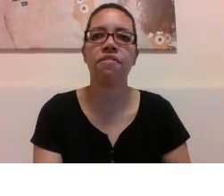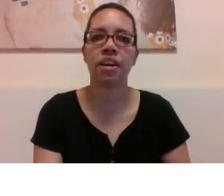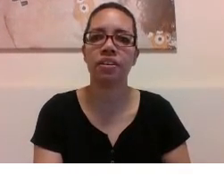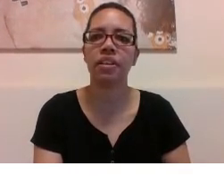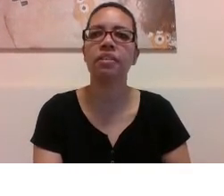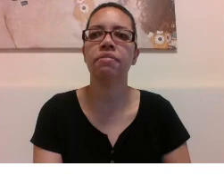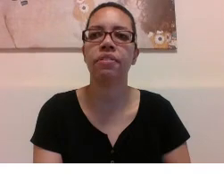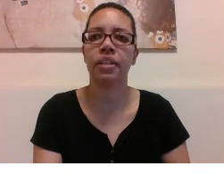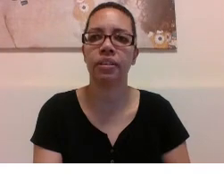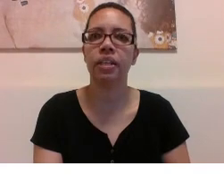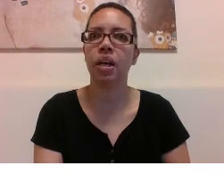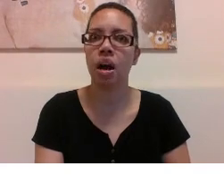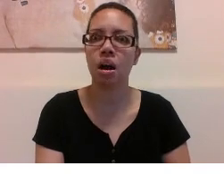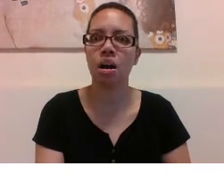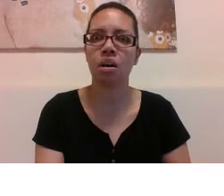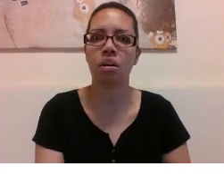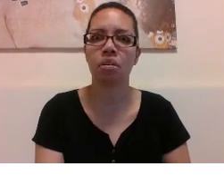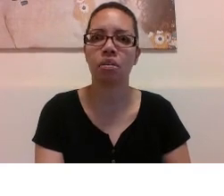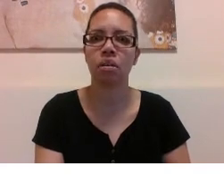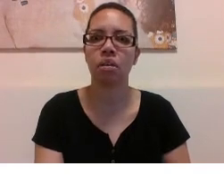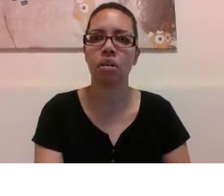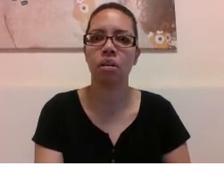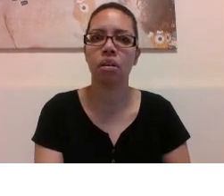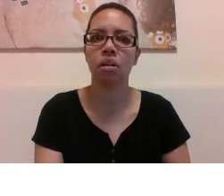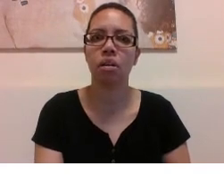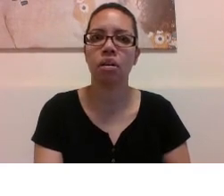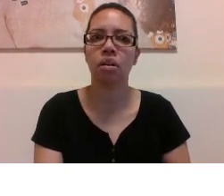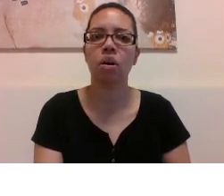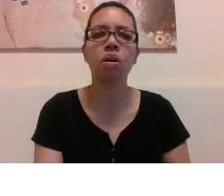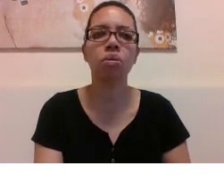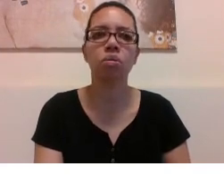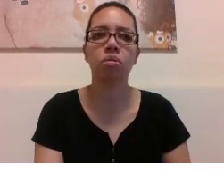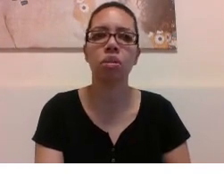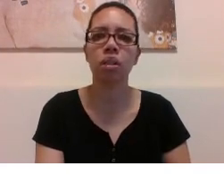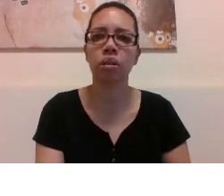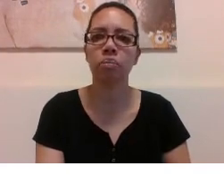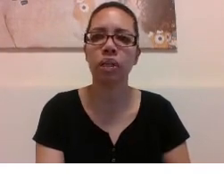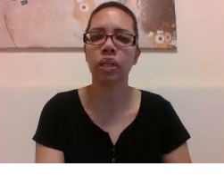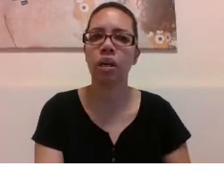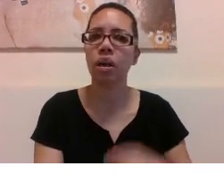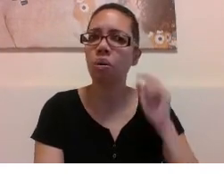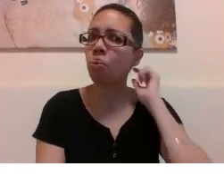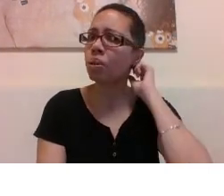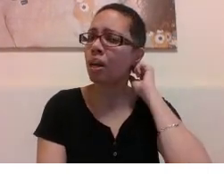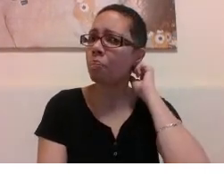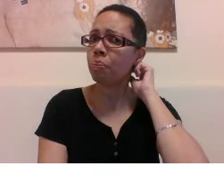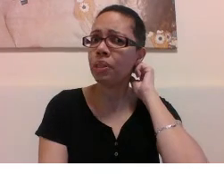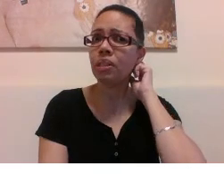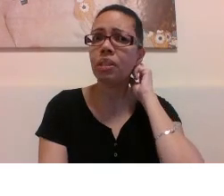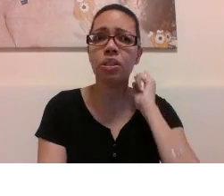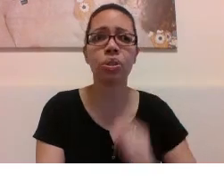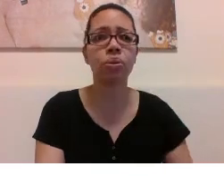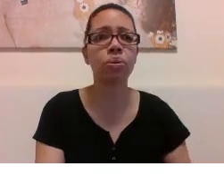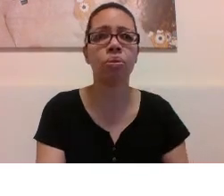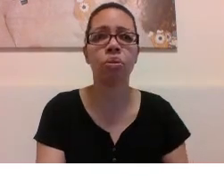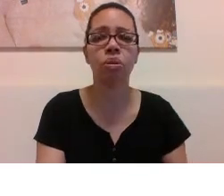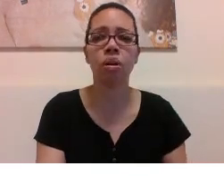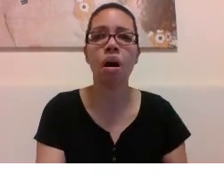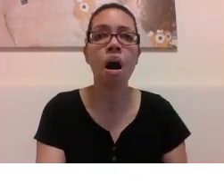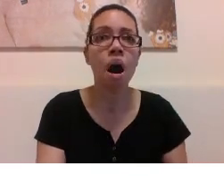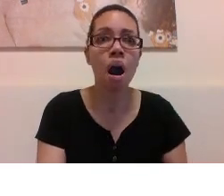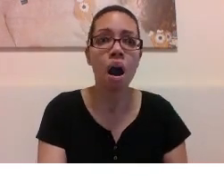working very, very hard. Oh, dear me, what happened in the